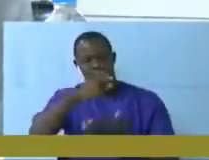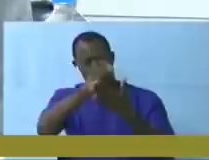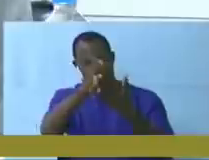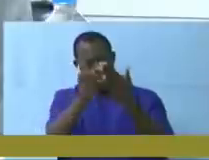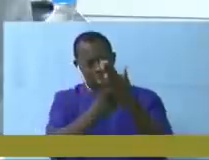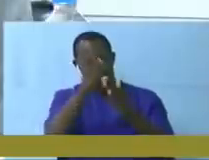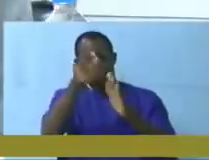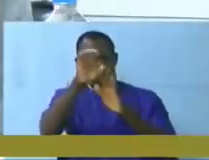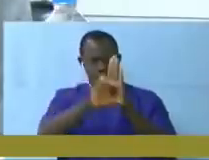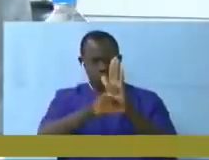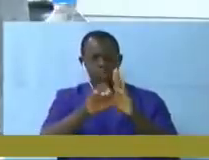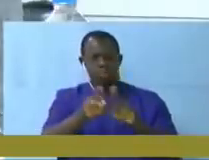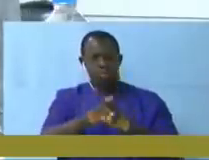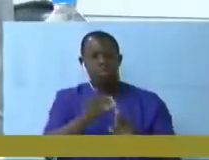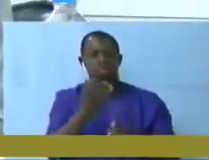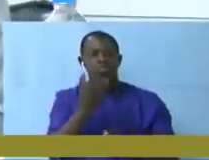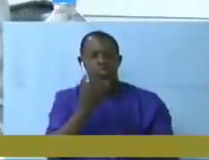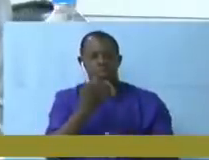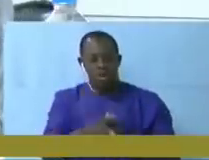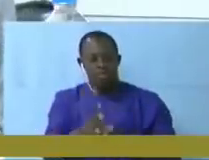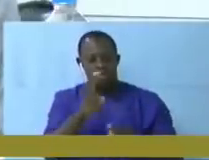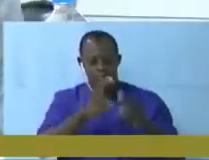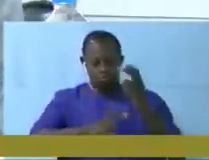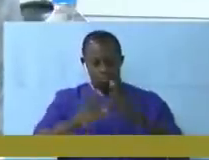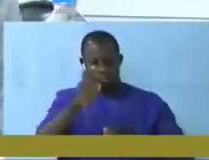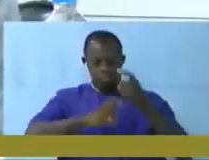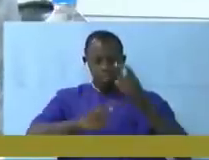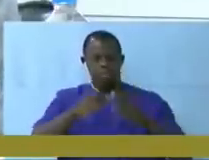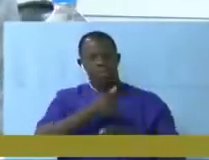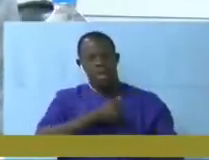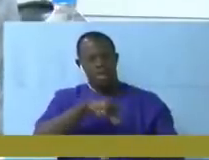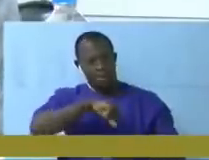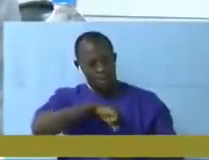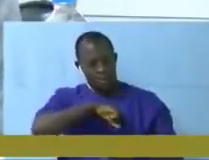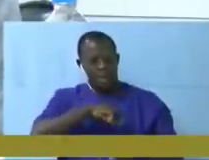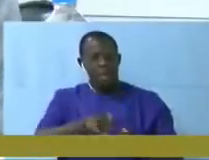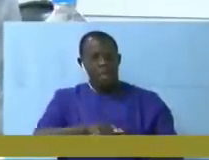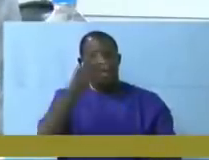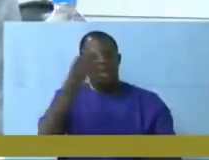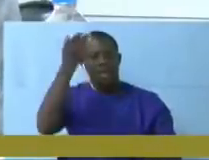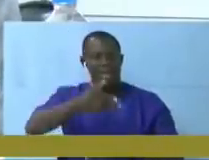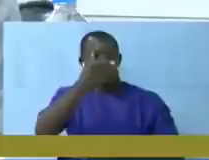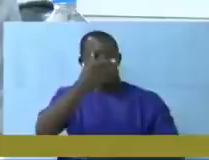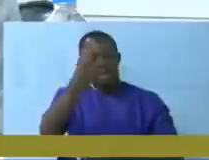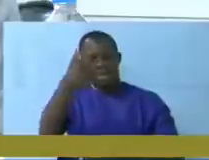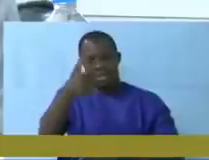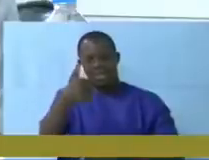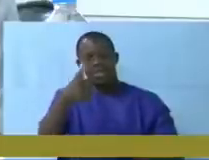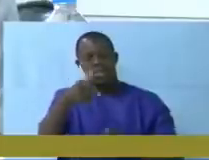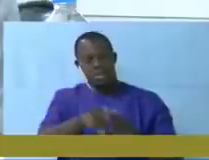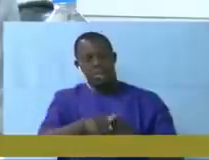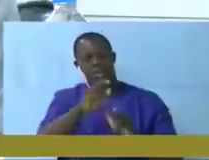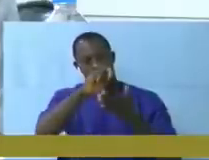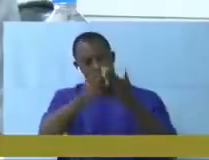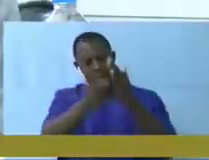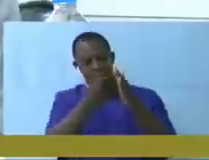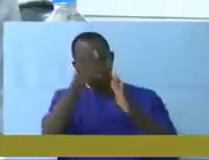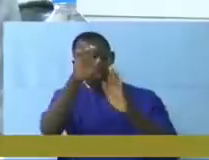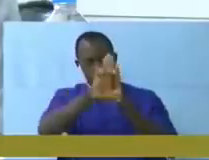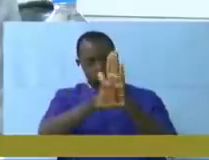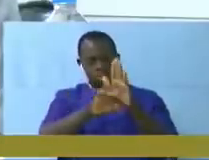I'm sorry if I am repeating myself because I think I have to make this clear. The 1996 draft provided for